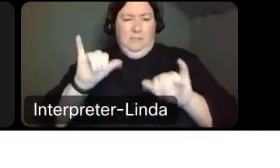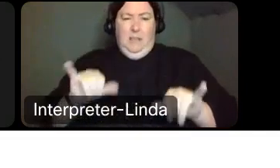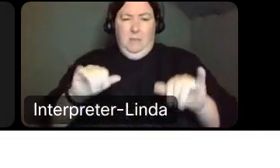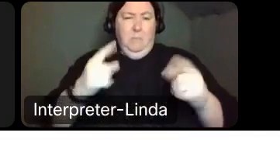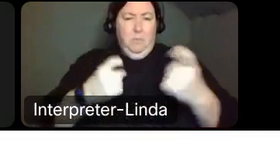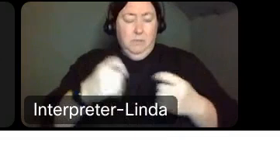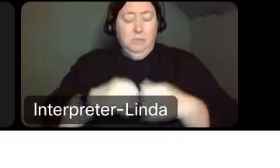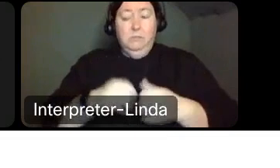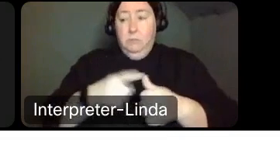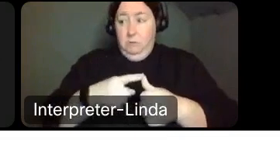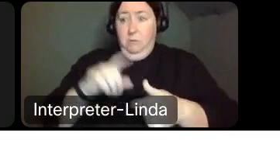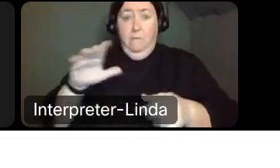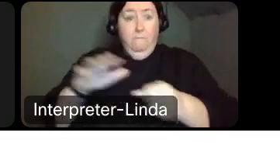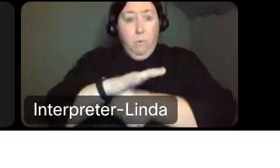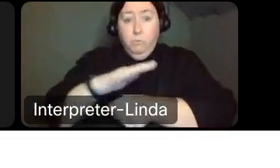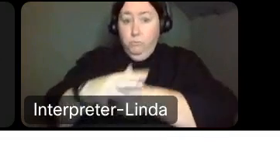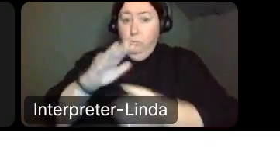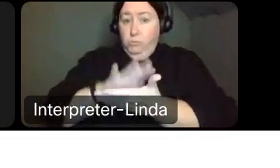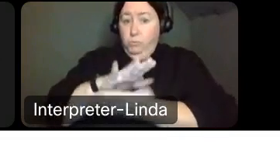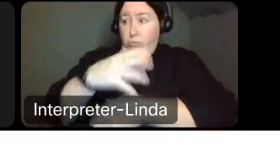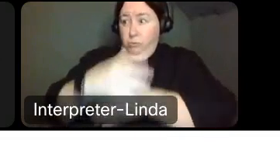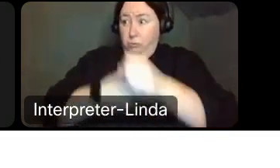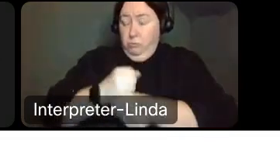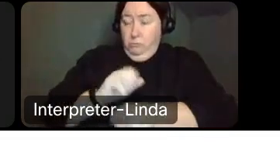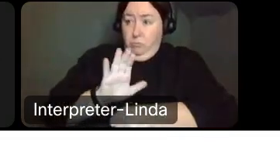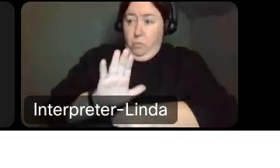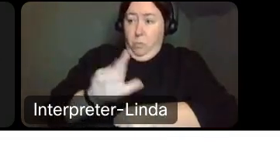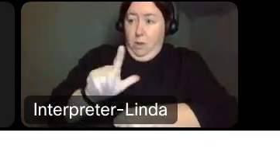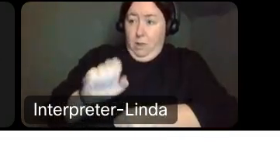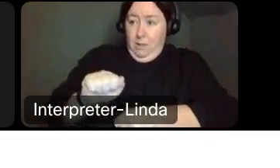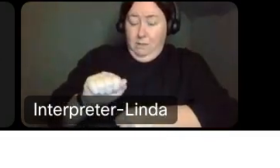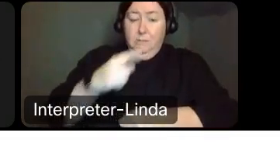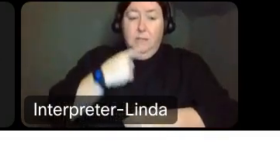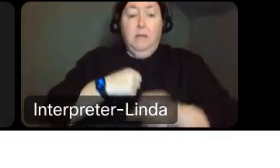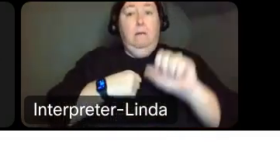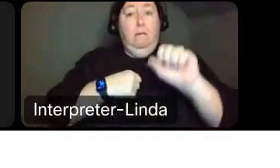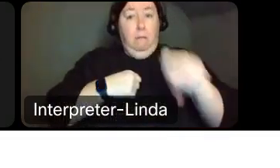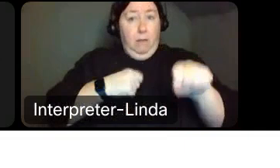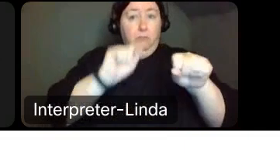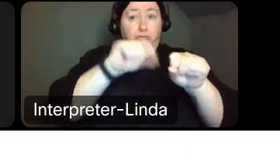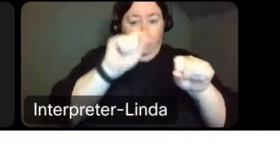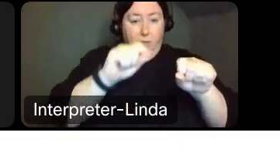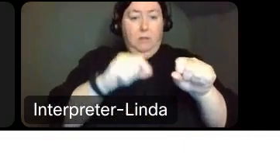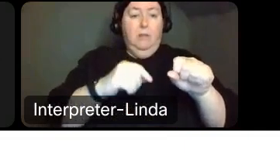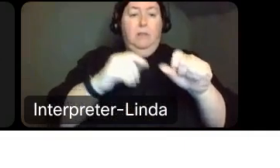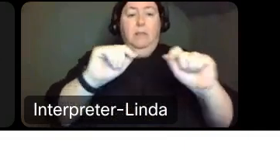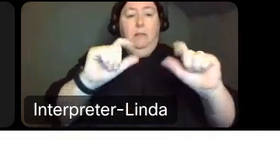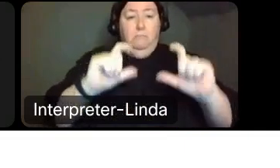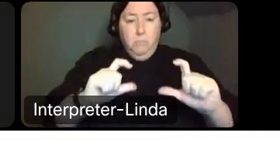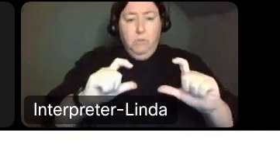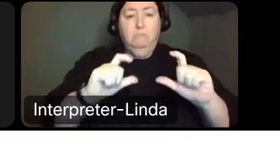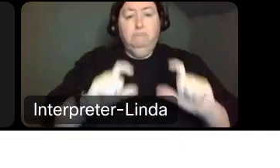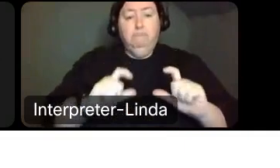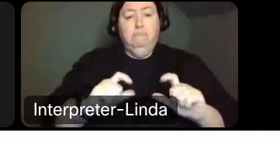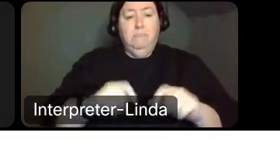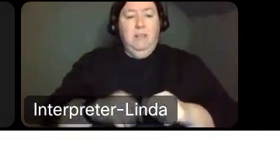student complete the entire school year in your LEA? If you say yes, then it just moves on past. You wouldn't get any of these other questions